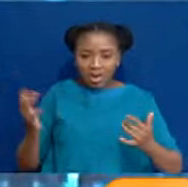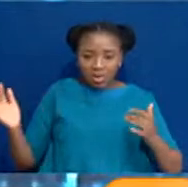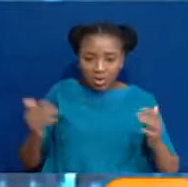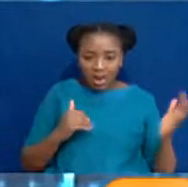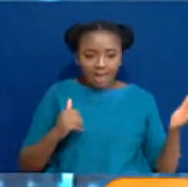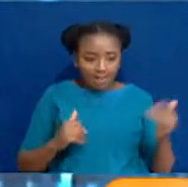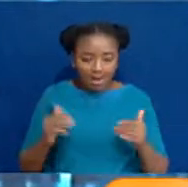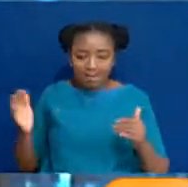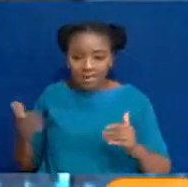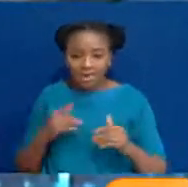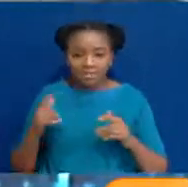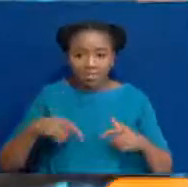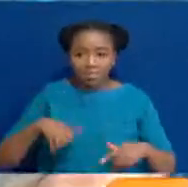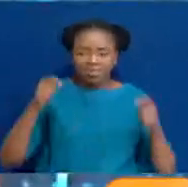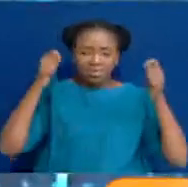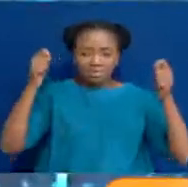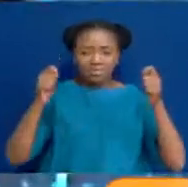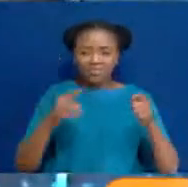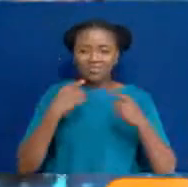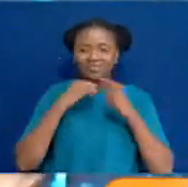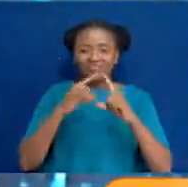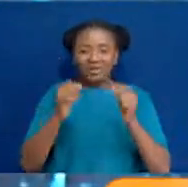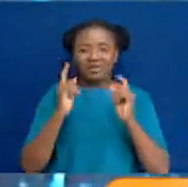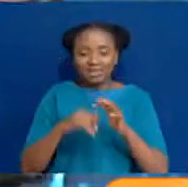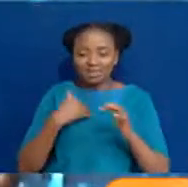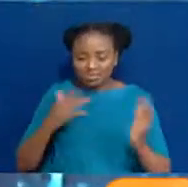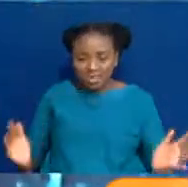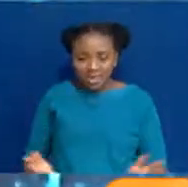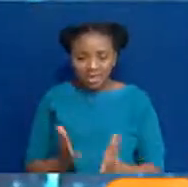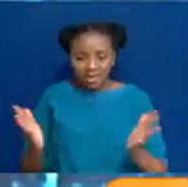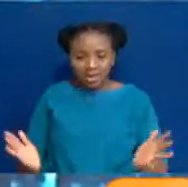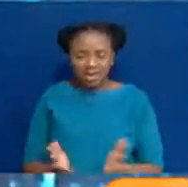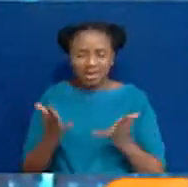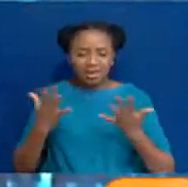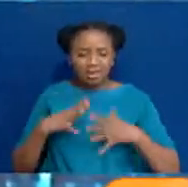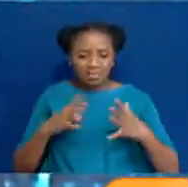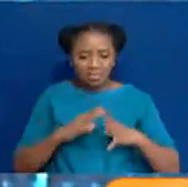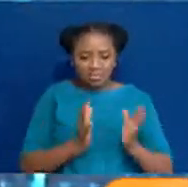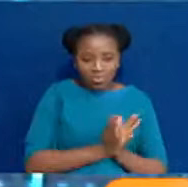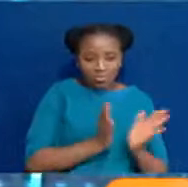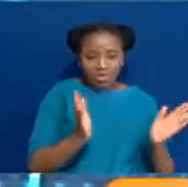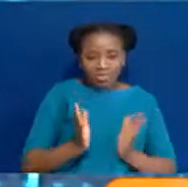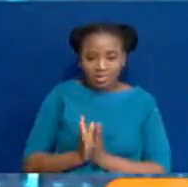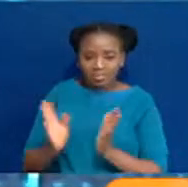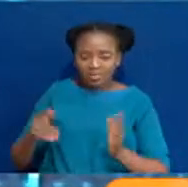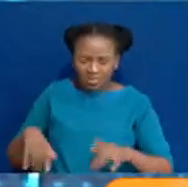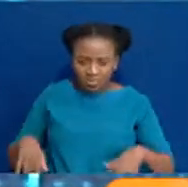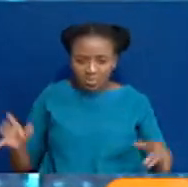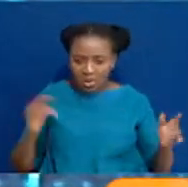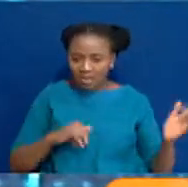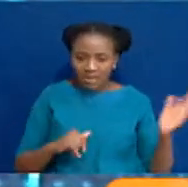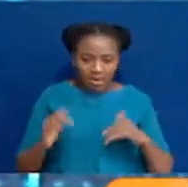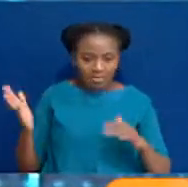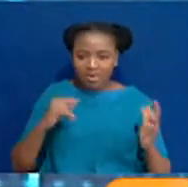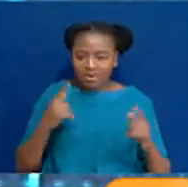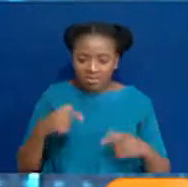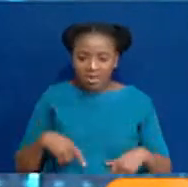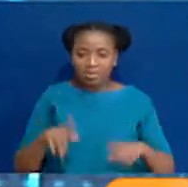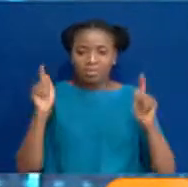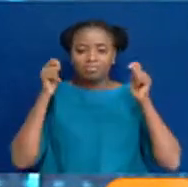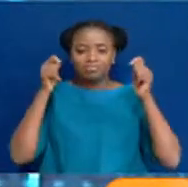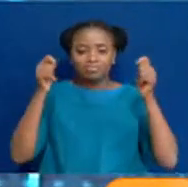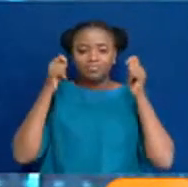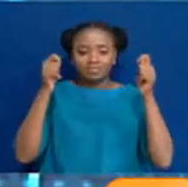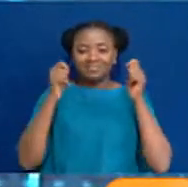to demonstrate, you are basically whipping up public sentiments for that purpose. This is what we are saying. There is need for